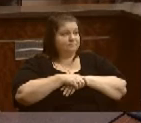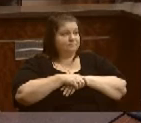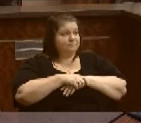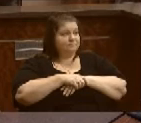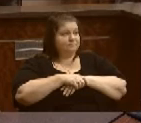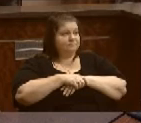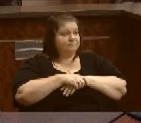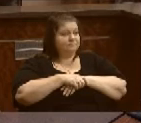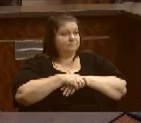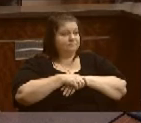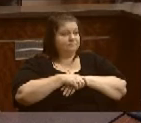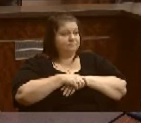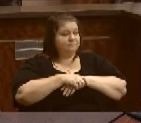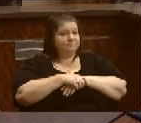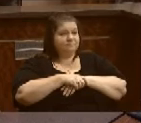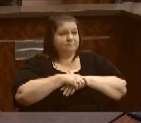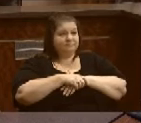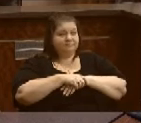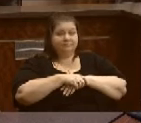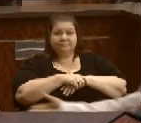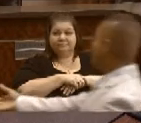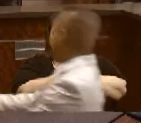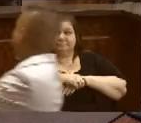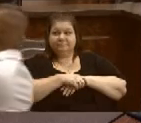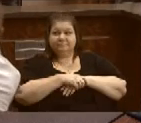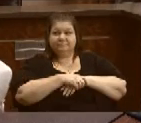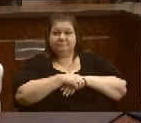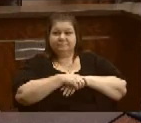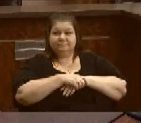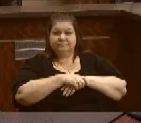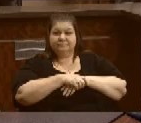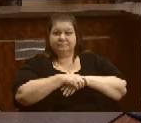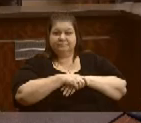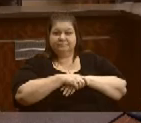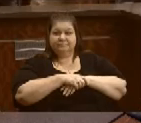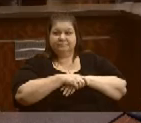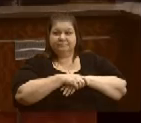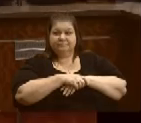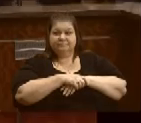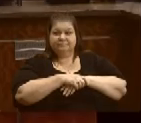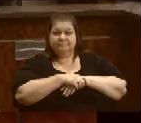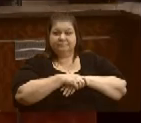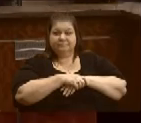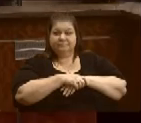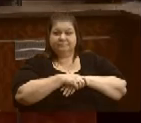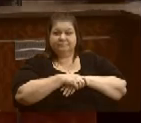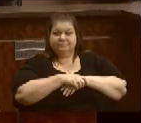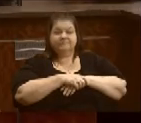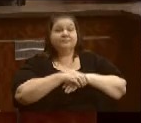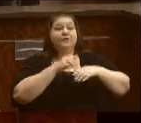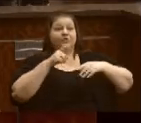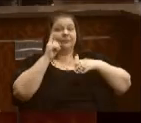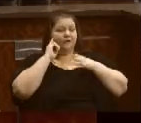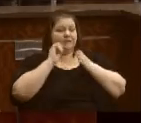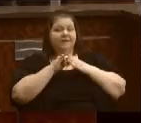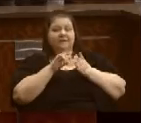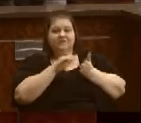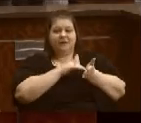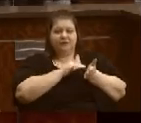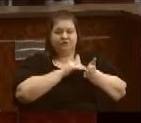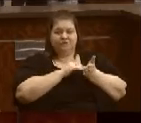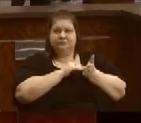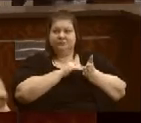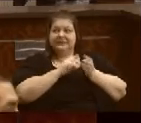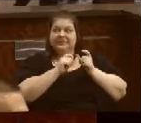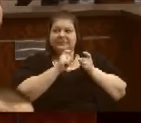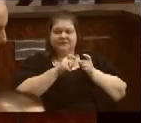As you all have heard, that Dr. Flores certainly represents a great part of our community that we so respect, and we